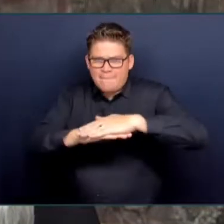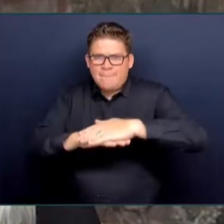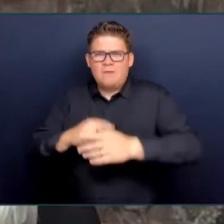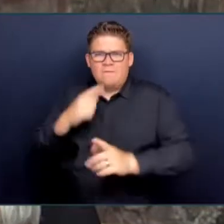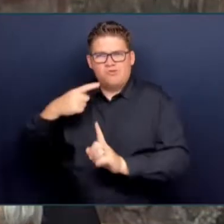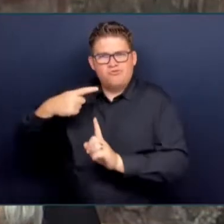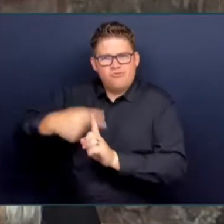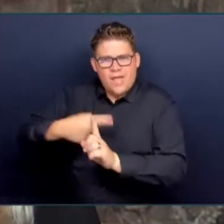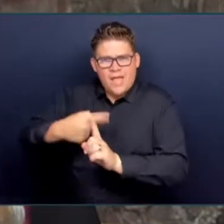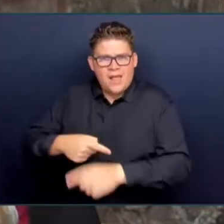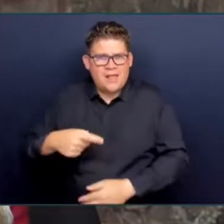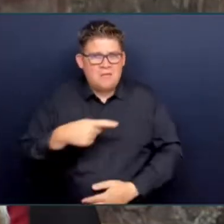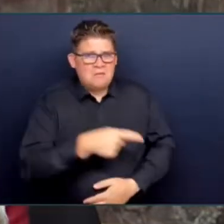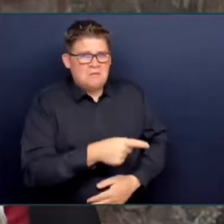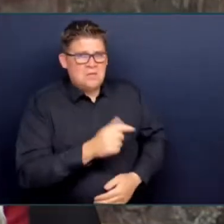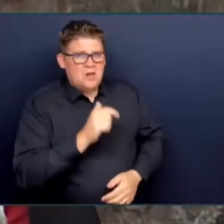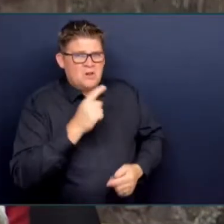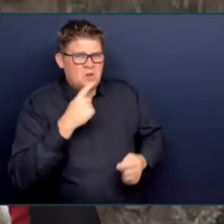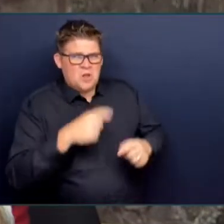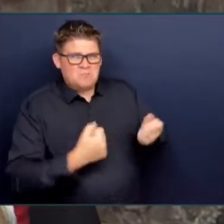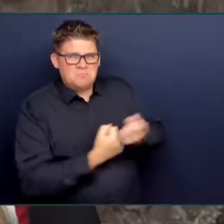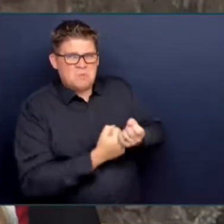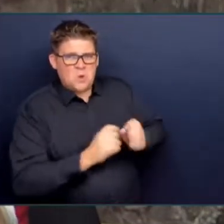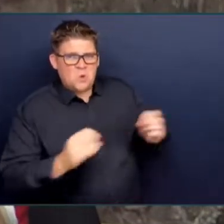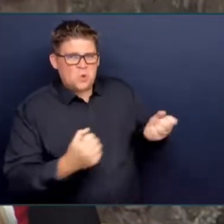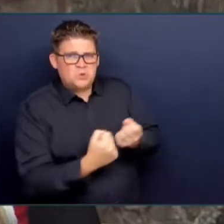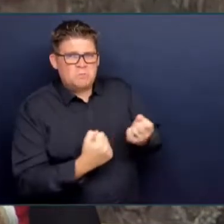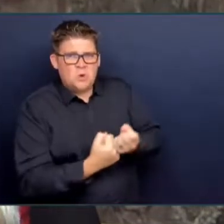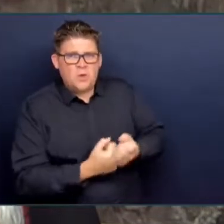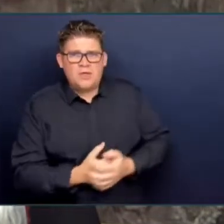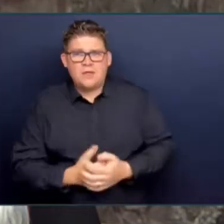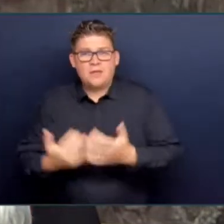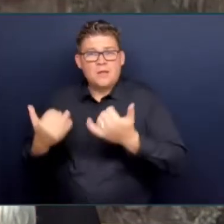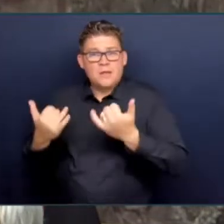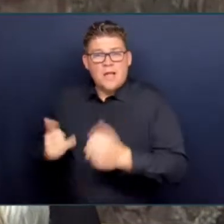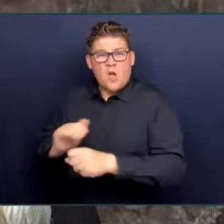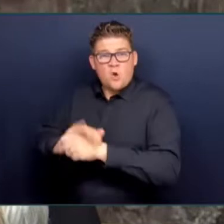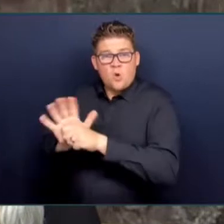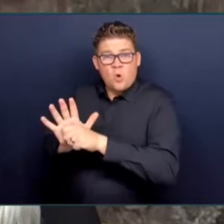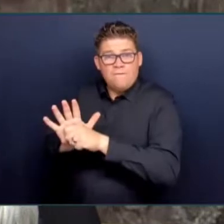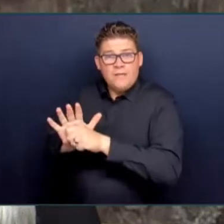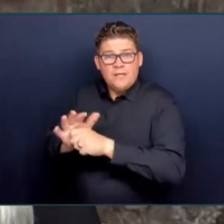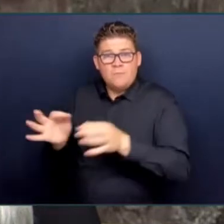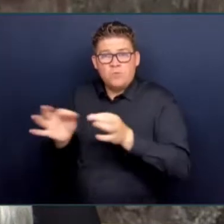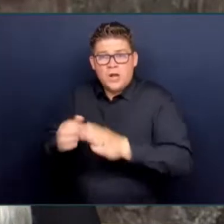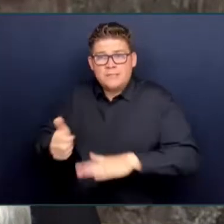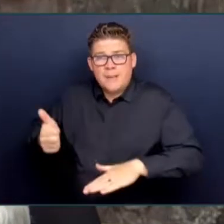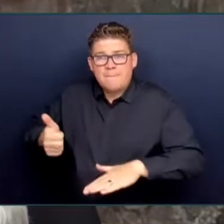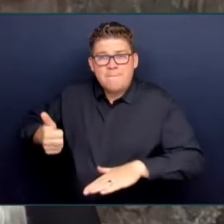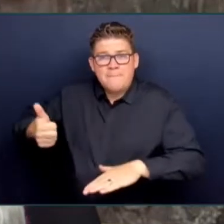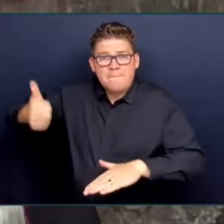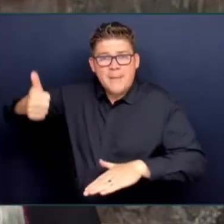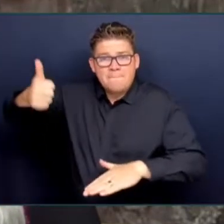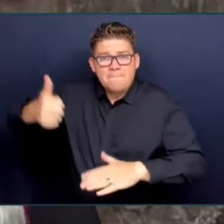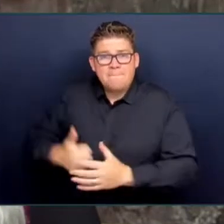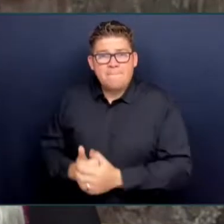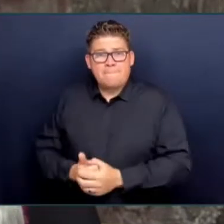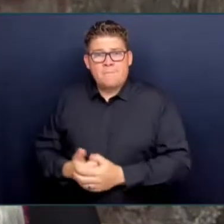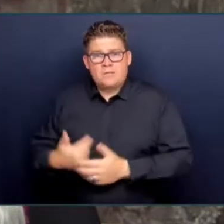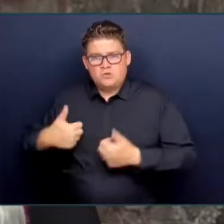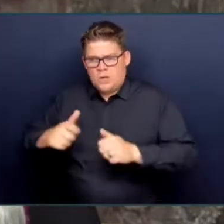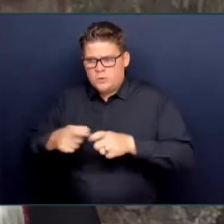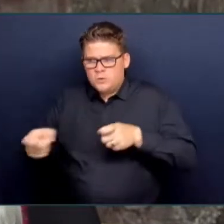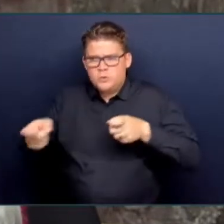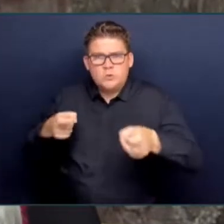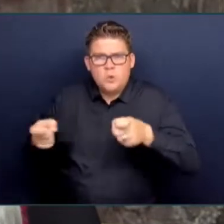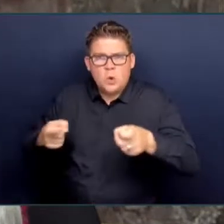get through what is a difficult inflationary time. In fact, Mr. Speaker, thank you. A renter paying $2,000 a month will avoid